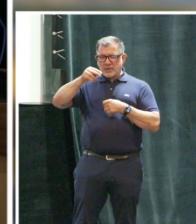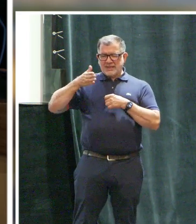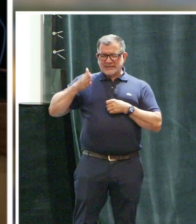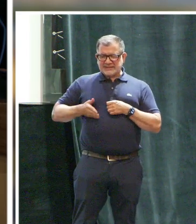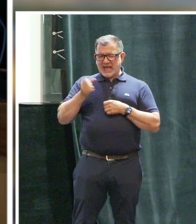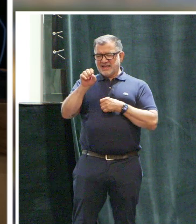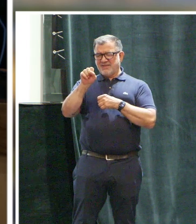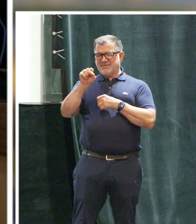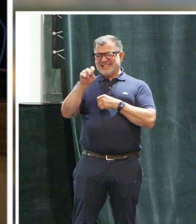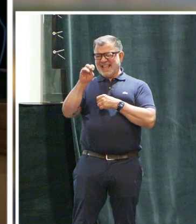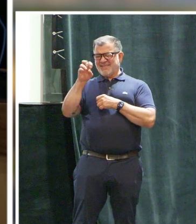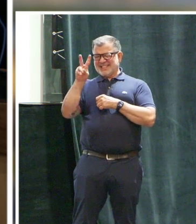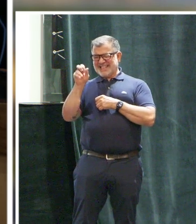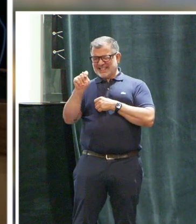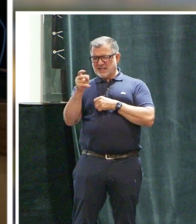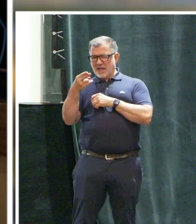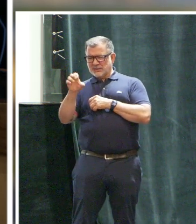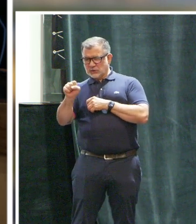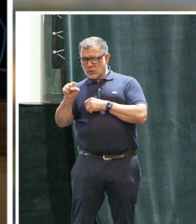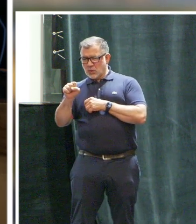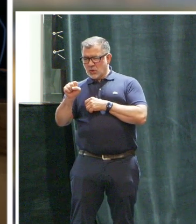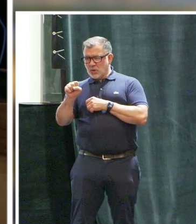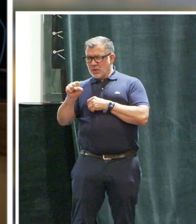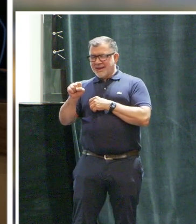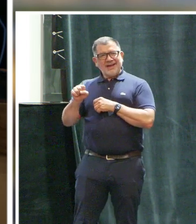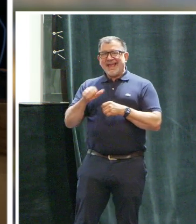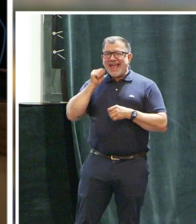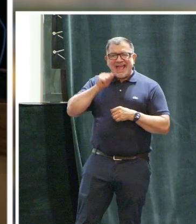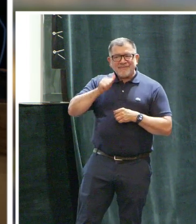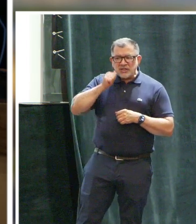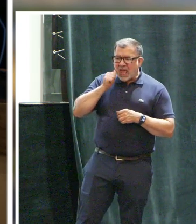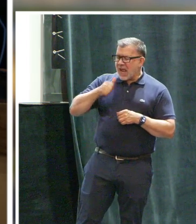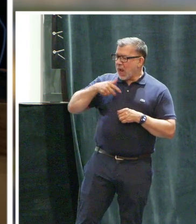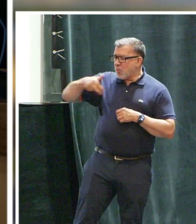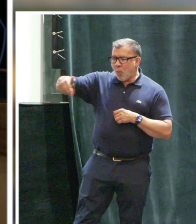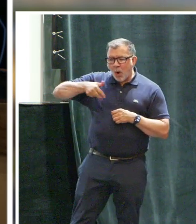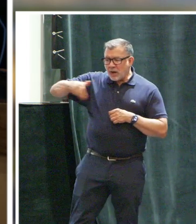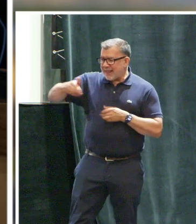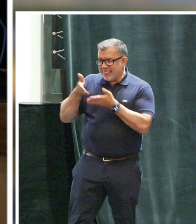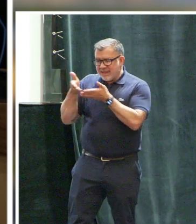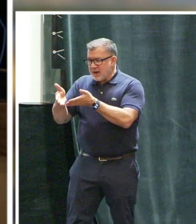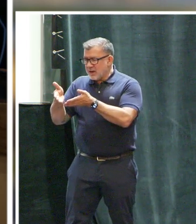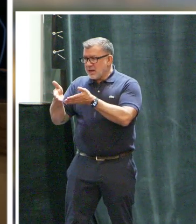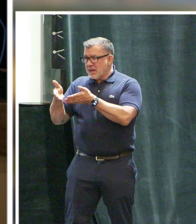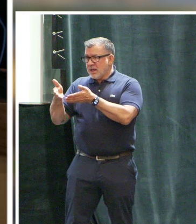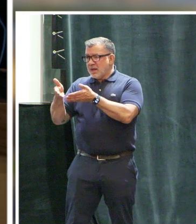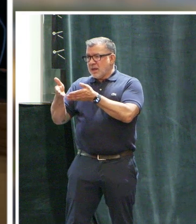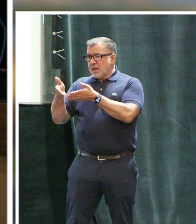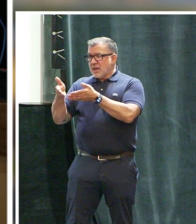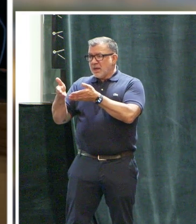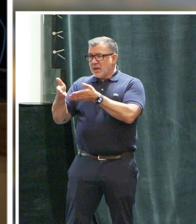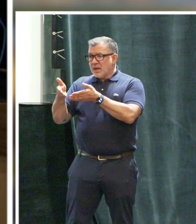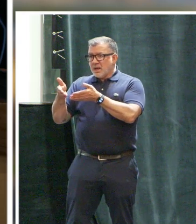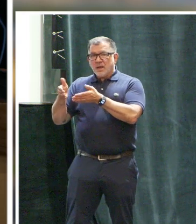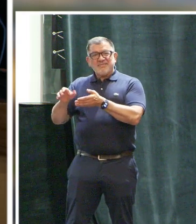terribly narrow for the volume of use. Currently, not a day goes by when I walk or run through there that I am literally brushed